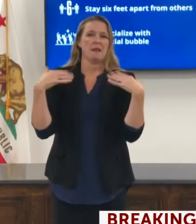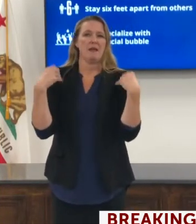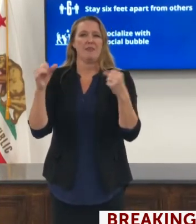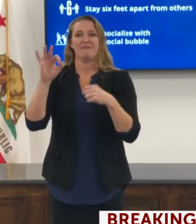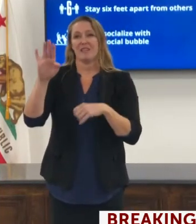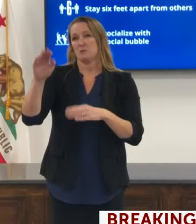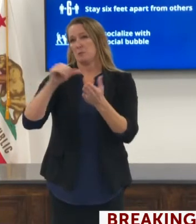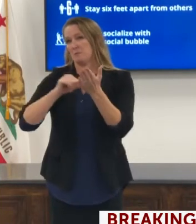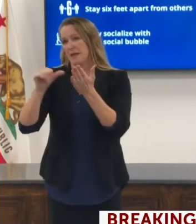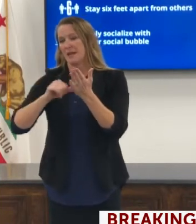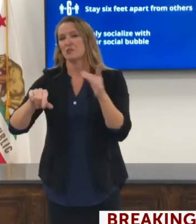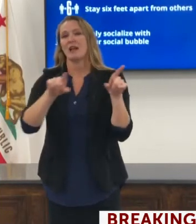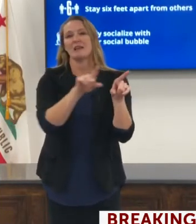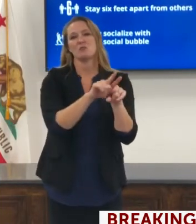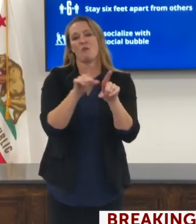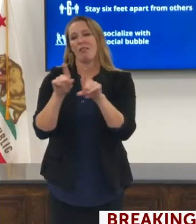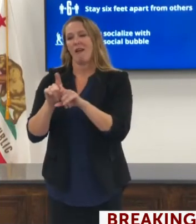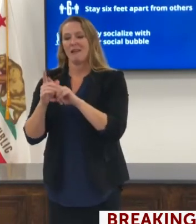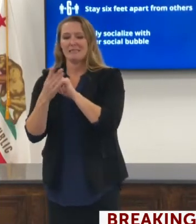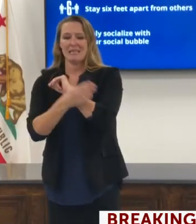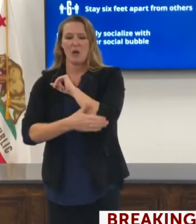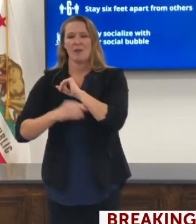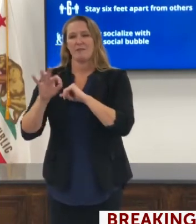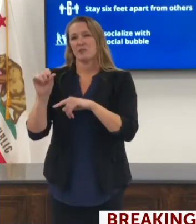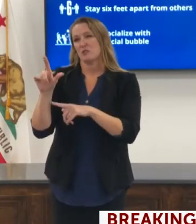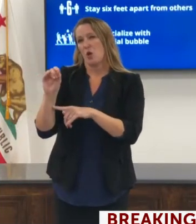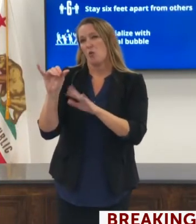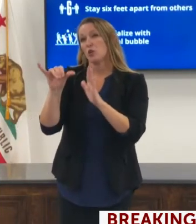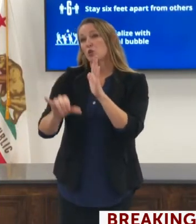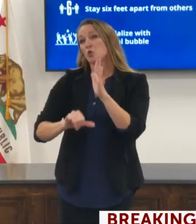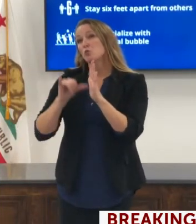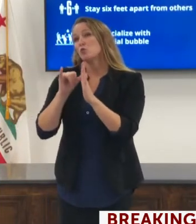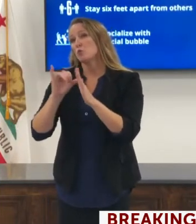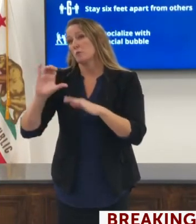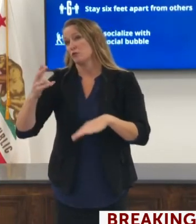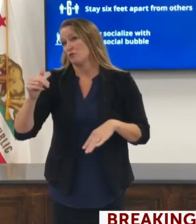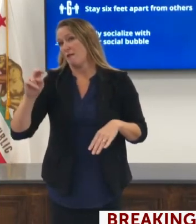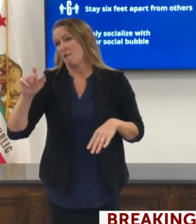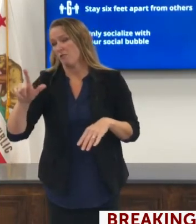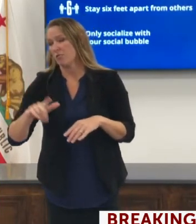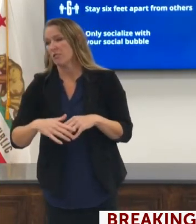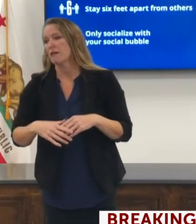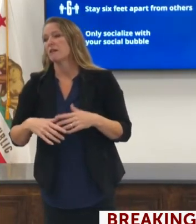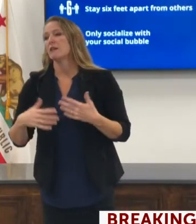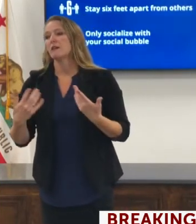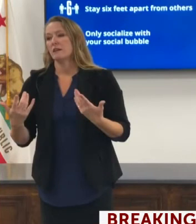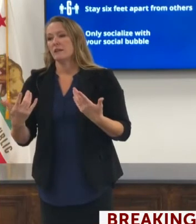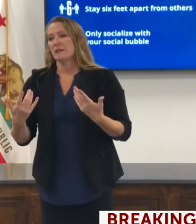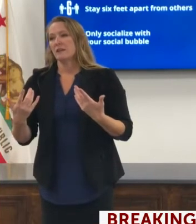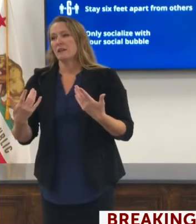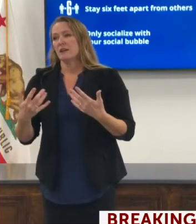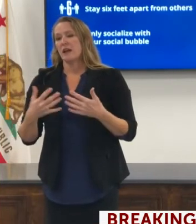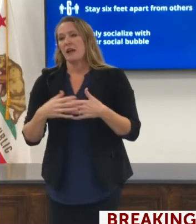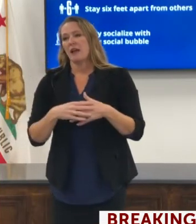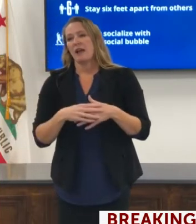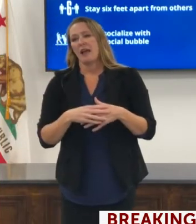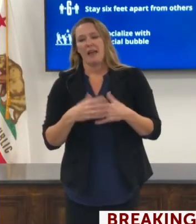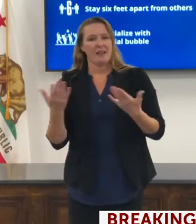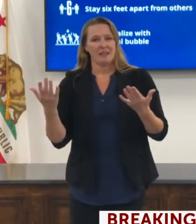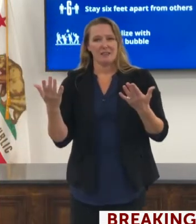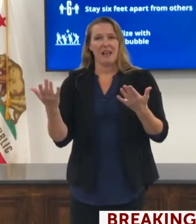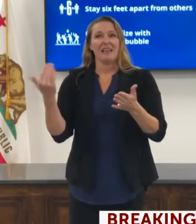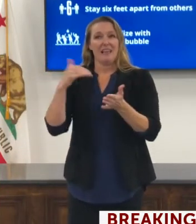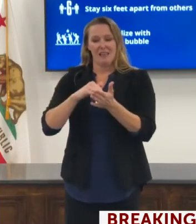page, as well as the County of SLO YouTube channel. And as always, these briefings